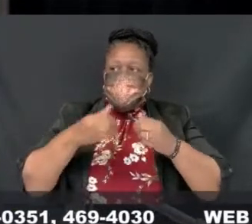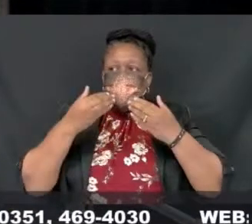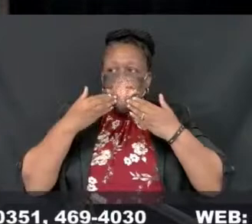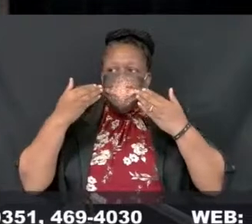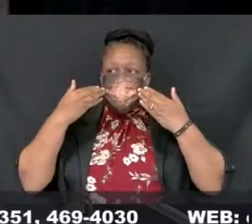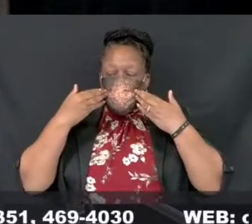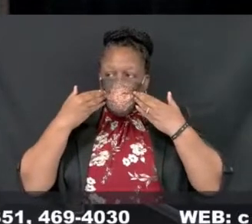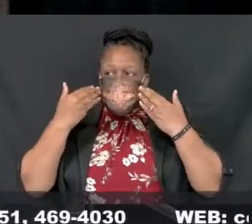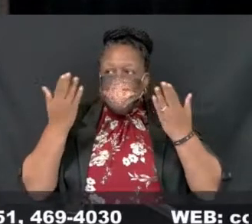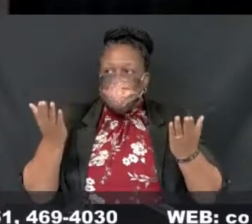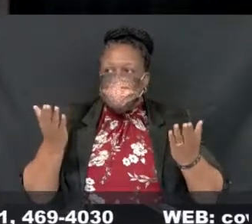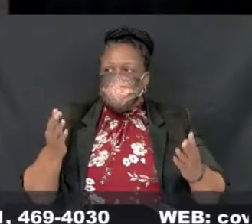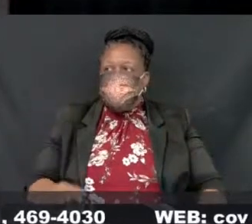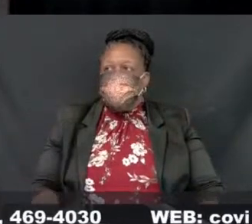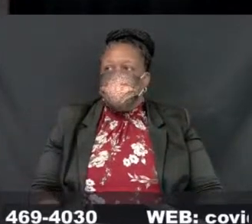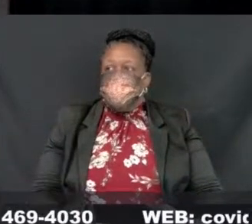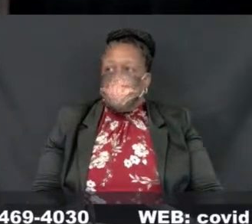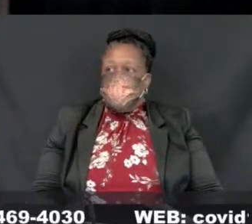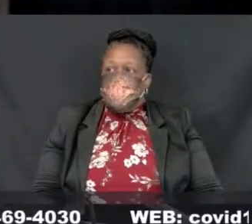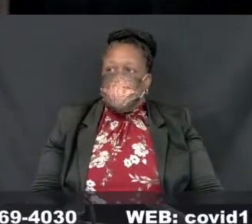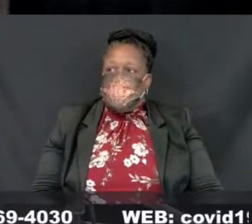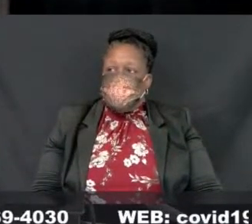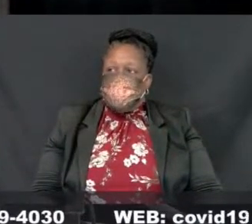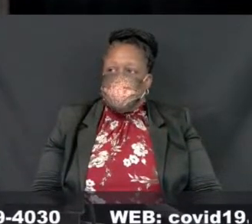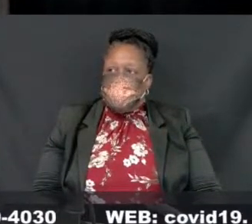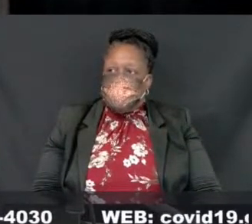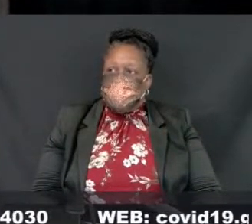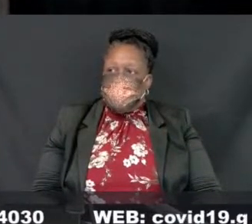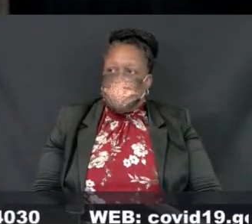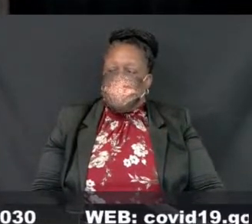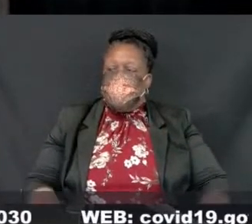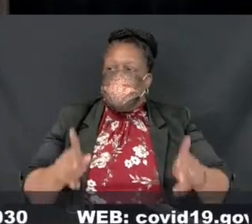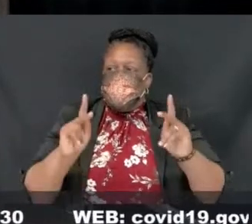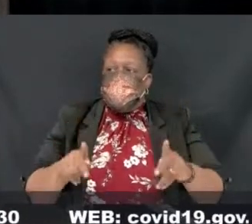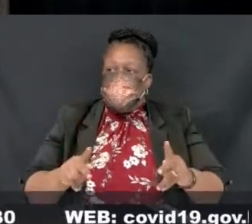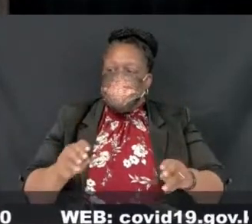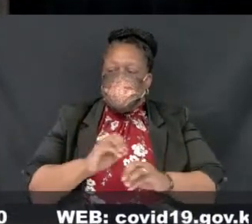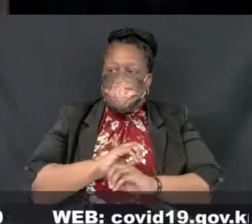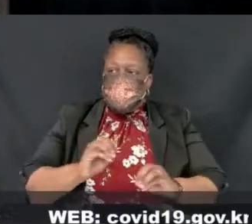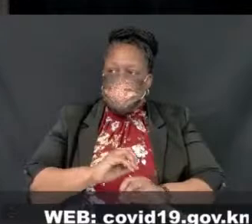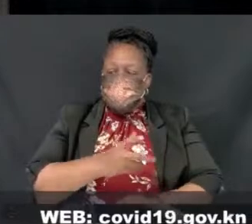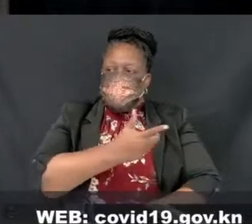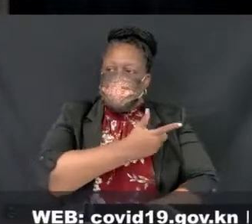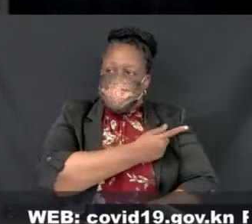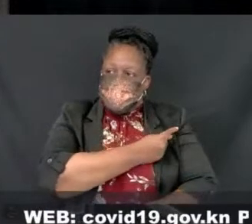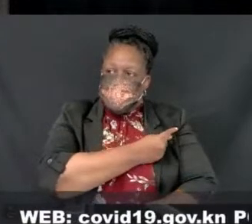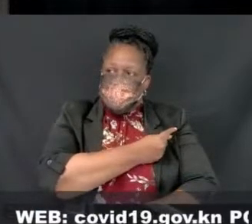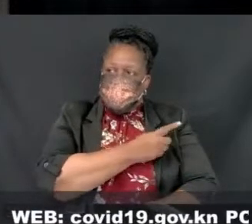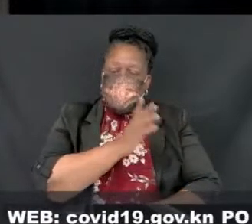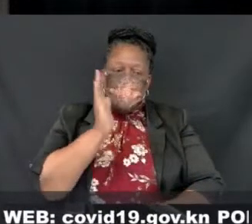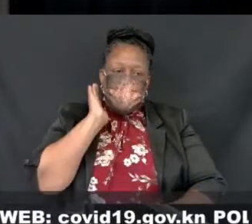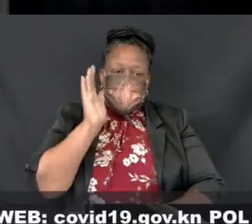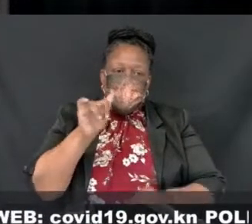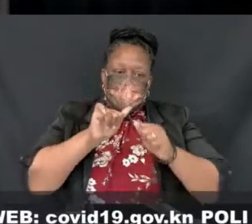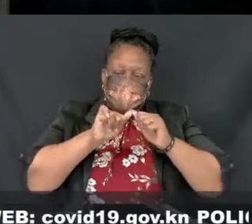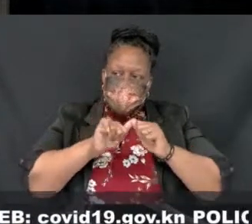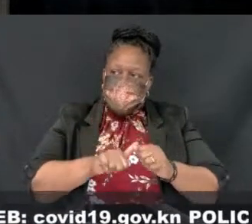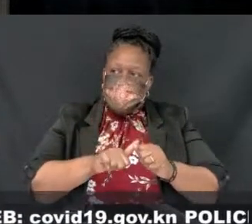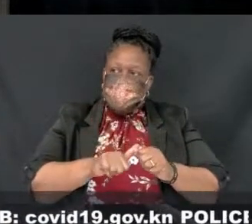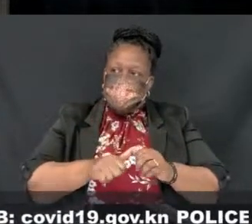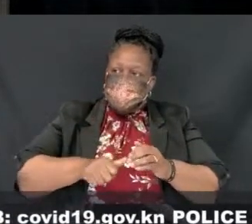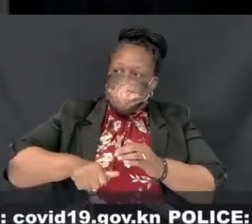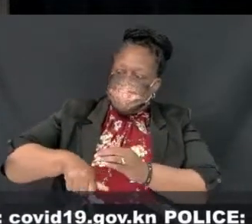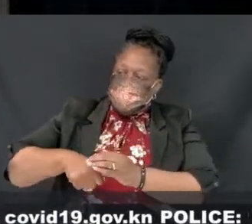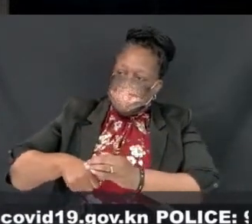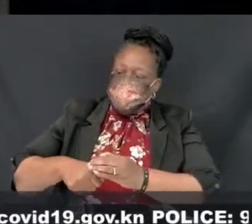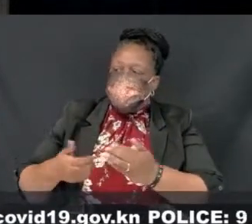unvaccinated persons, will they still be required to quarantine? And those are